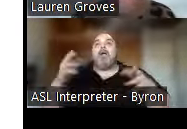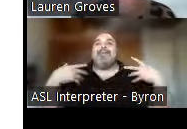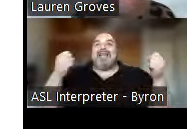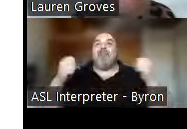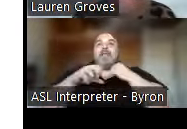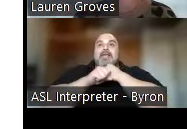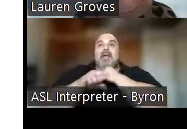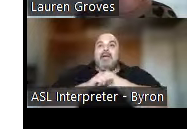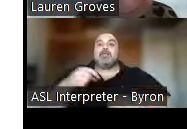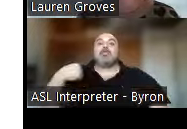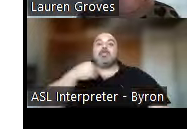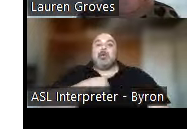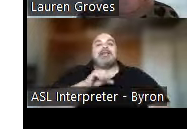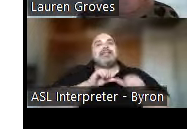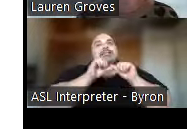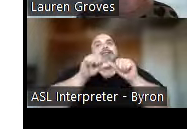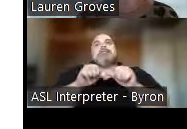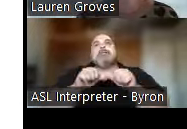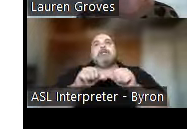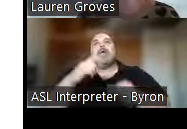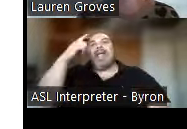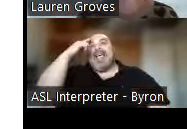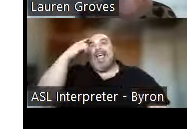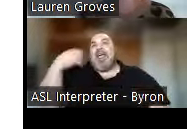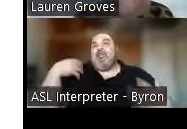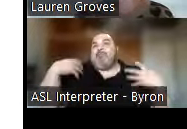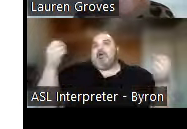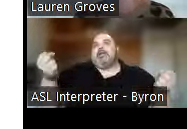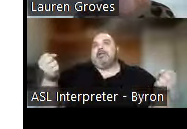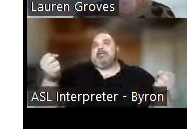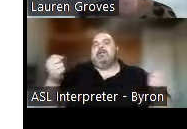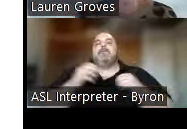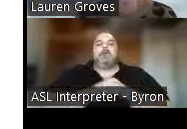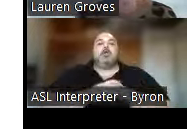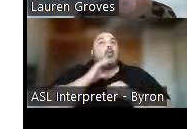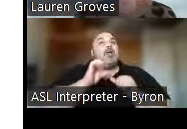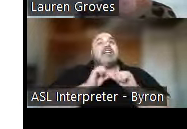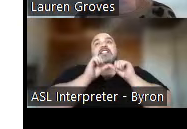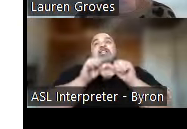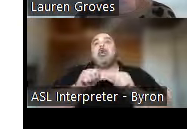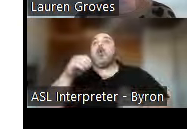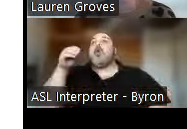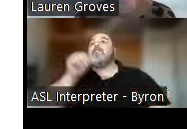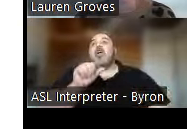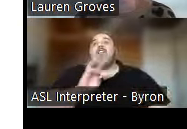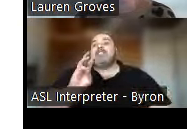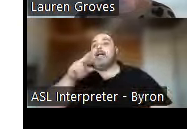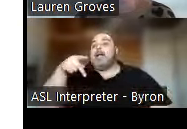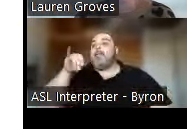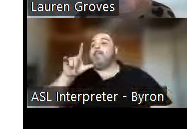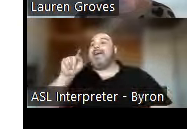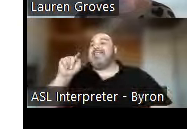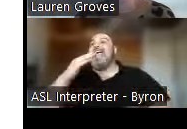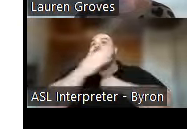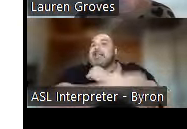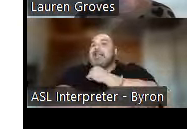excited to continue our Healthy Brain initiative. And so with that, we're going to continue to fund the 6 pilot counties that